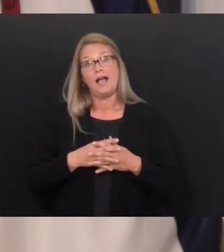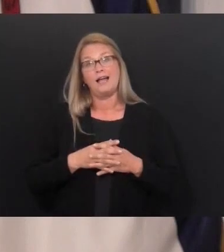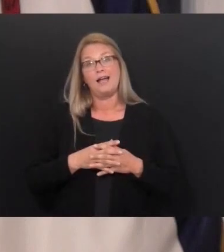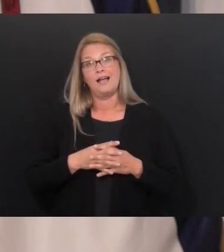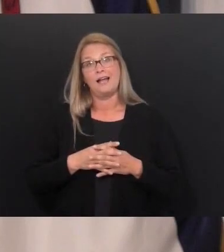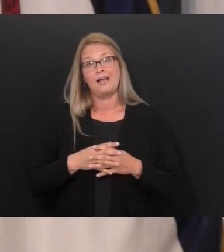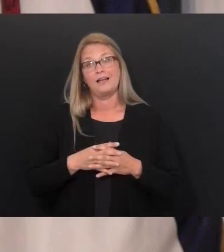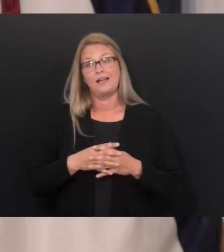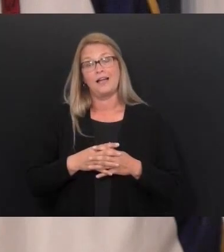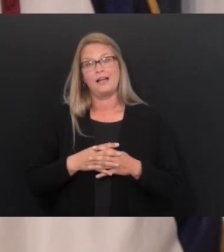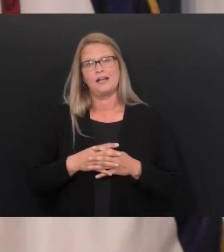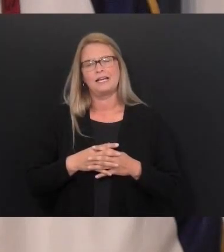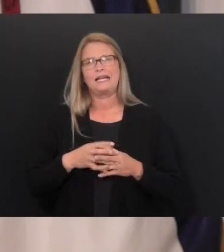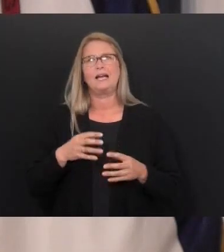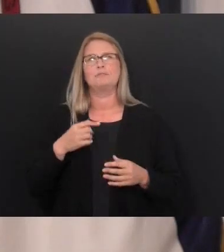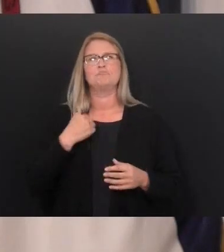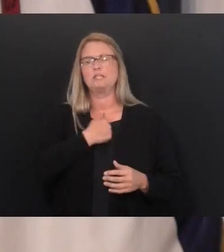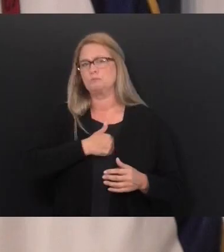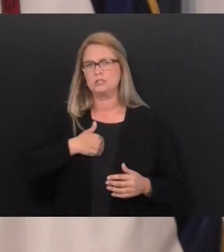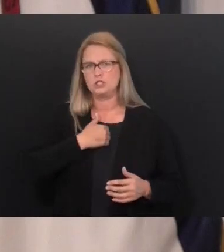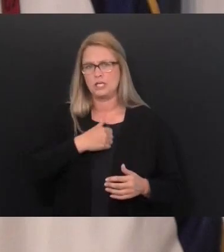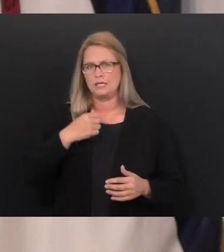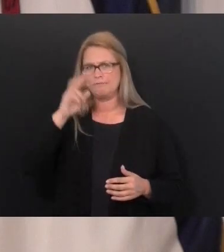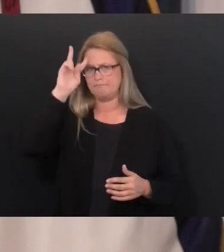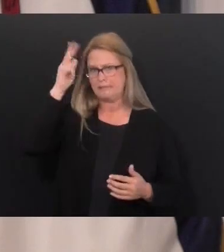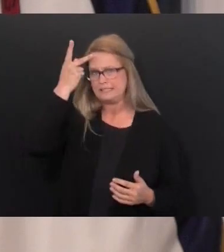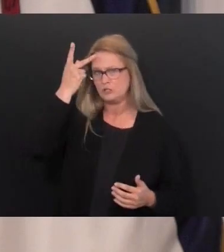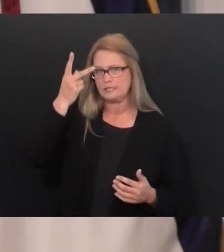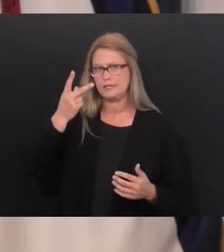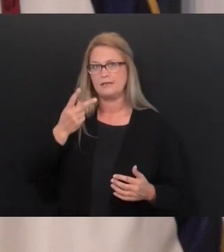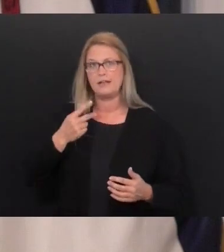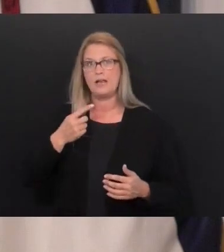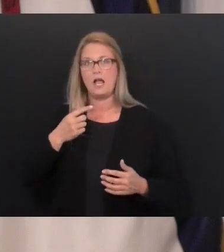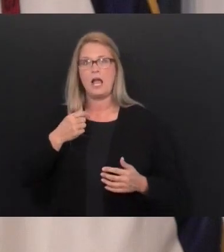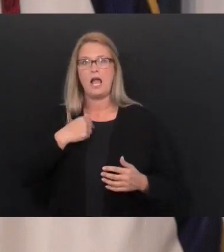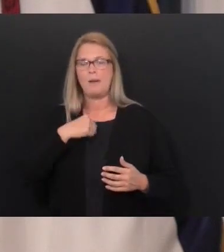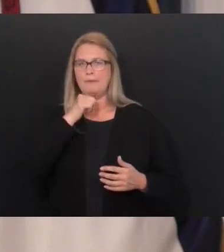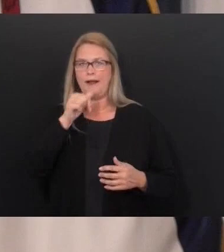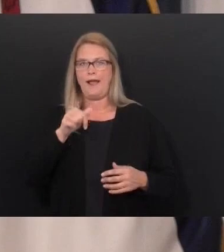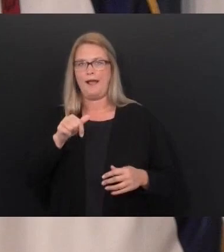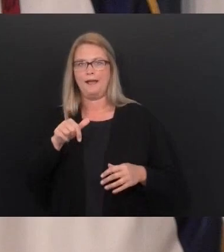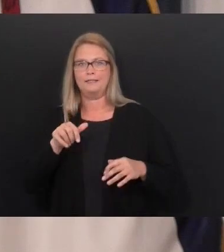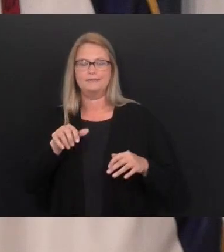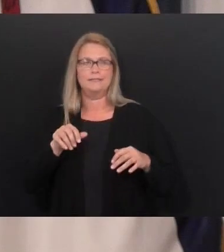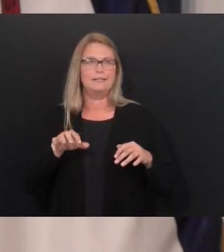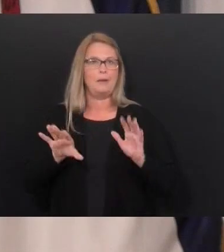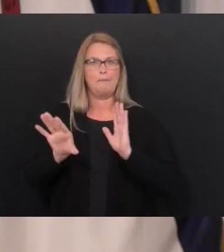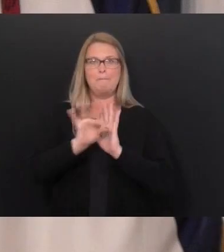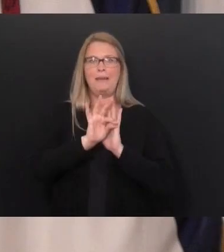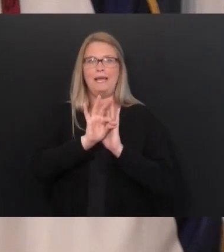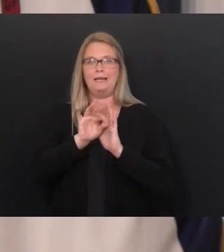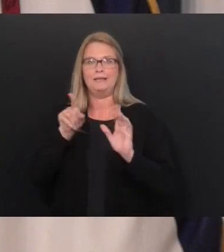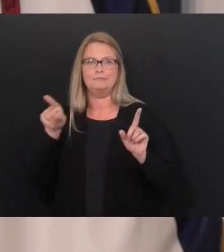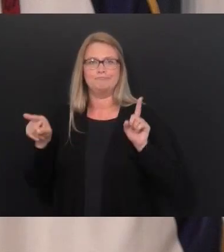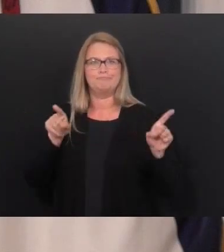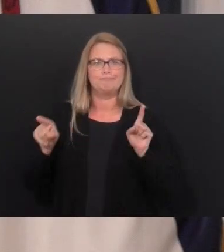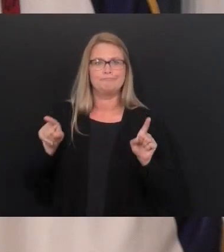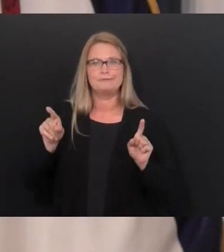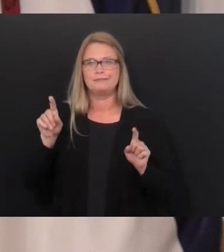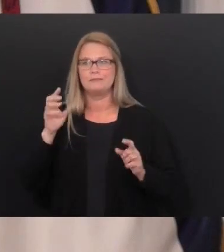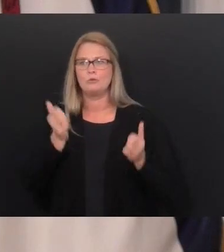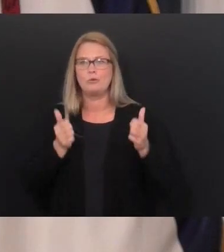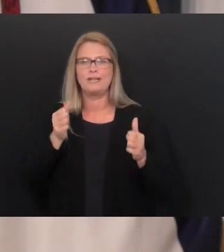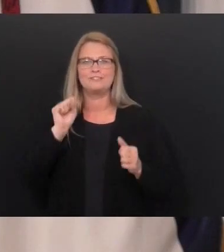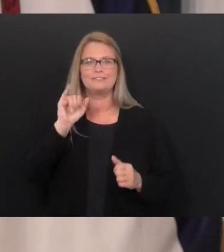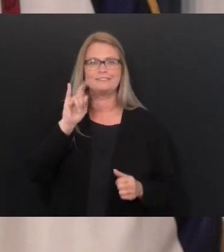didn't mean if I implied that, I'm taking any side, in the situation. I'm sure that our